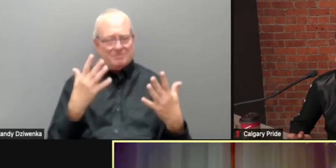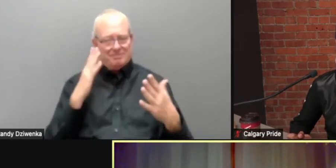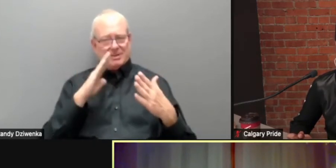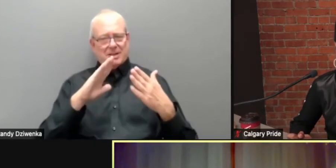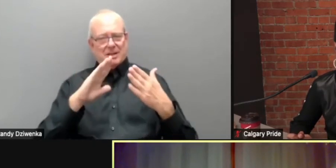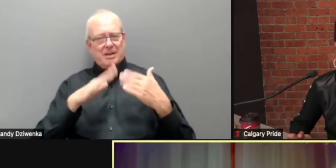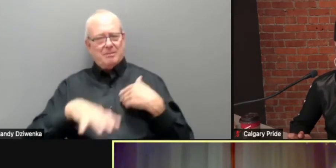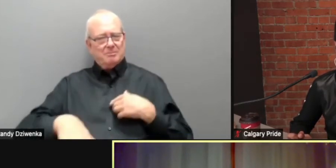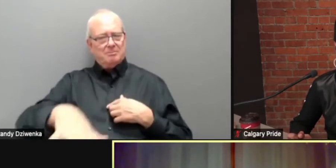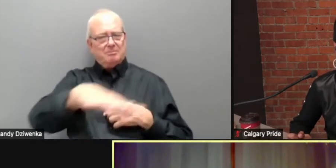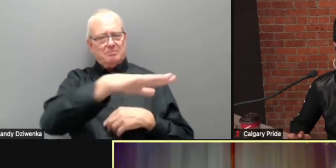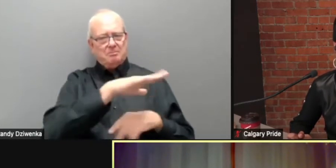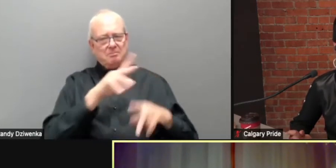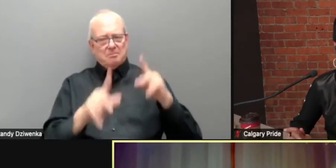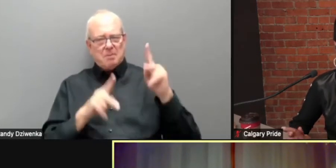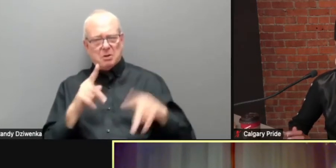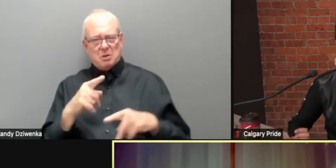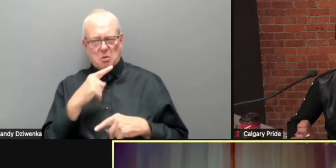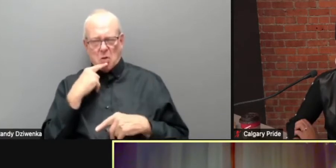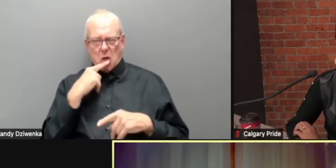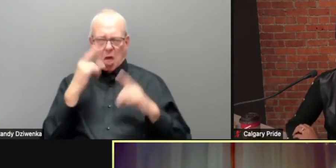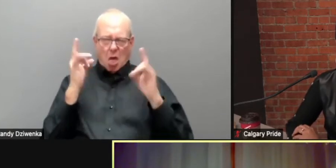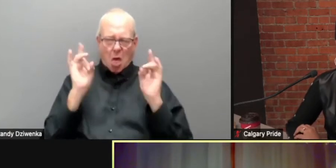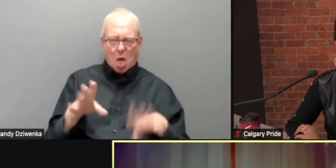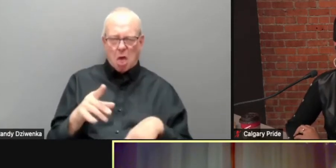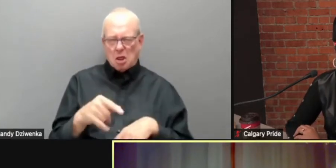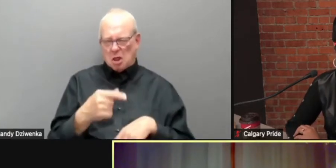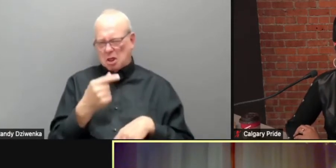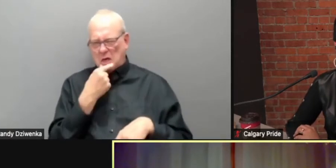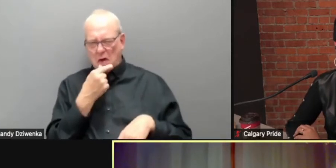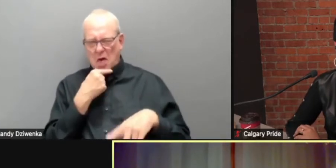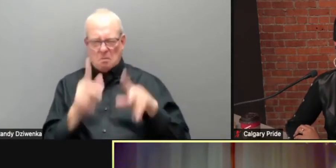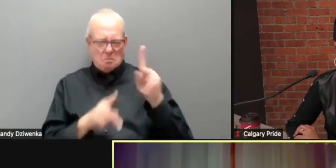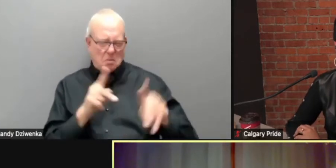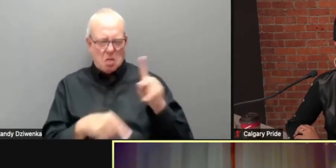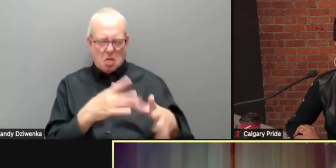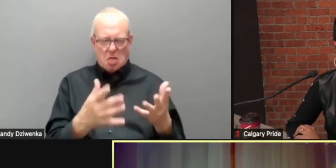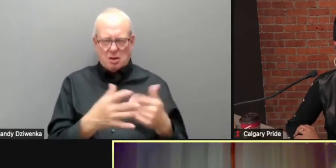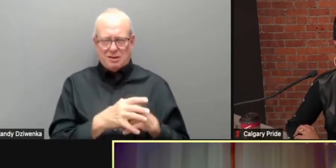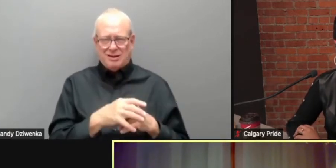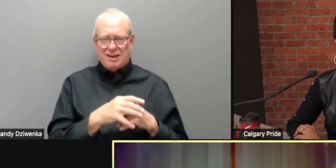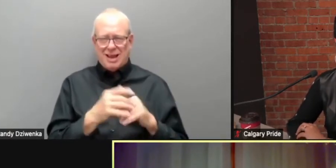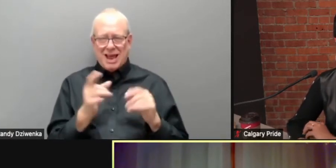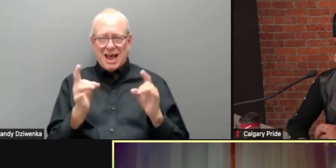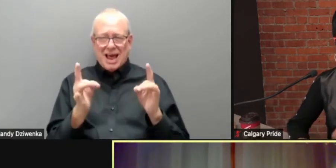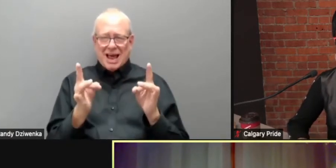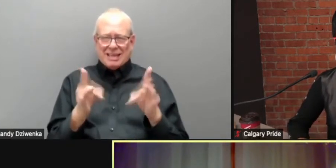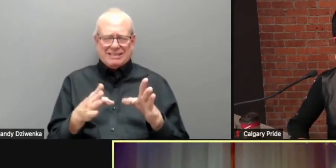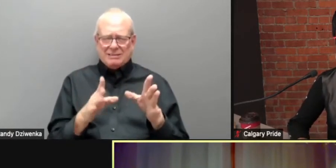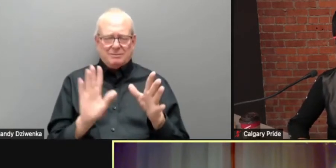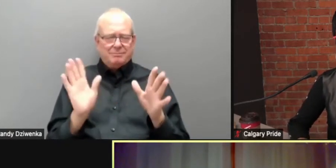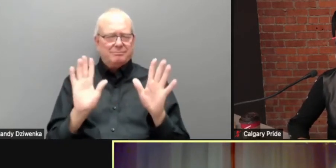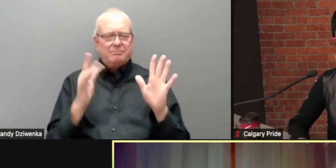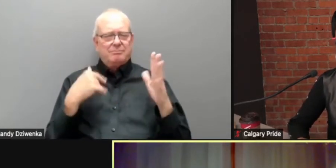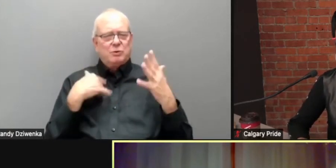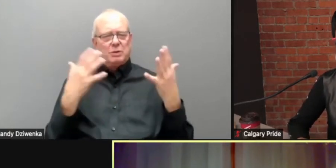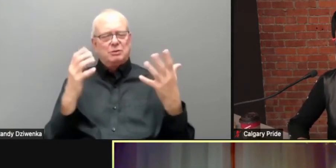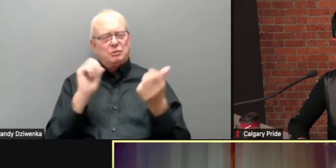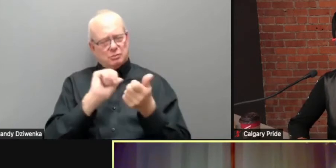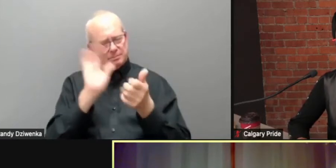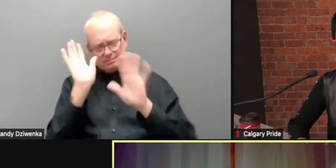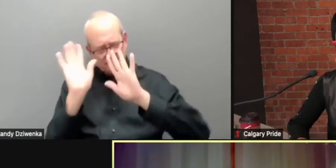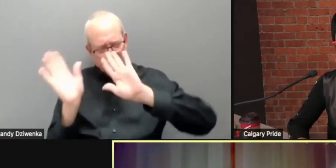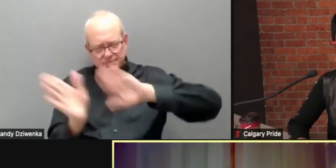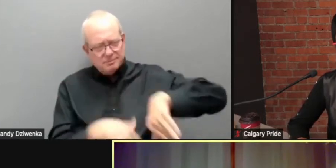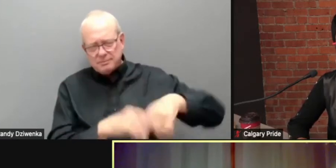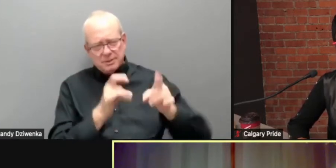still a lot of hate, which I would like to convert to love. I would love to see Amrit and Nicholas hold hands while they're